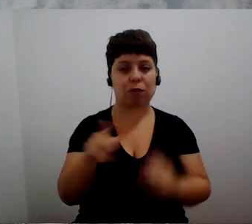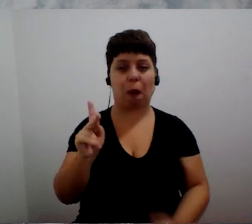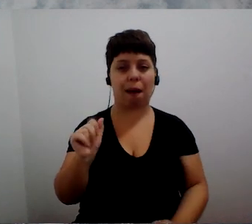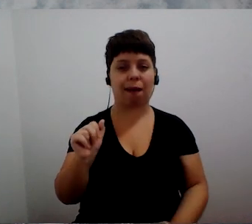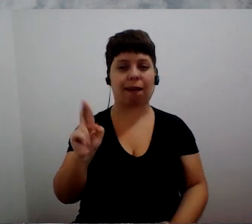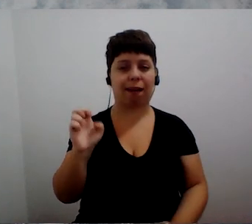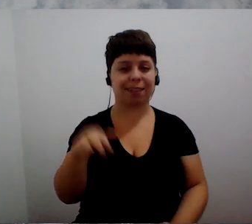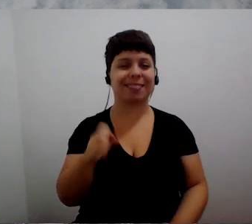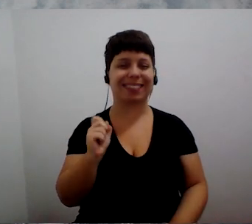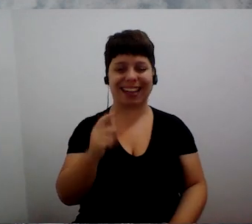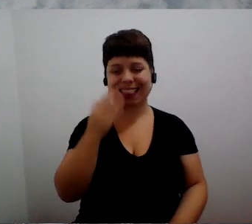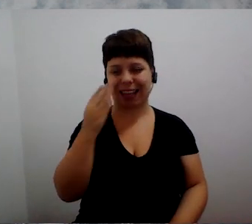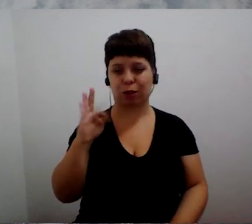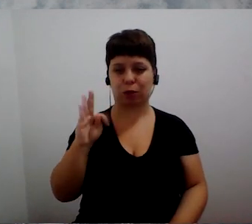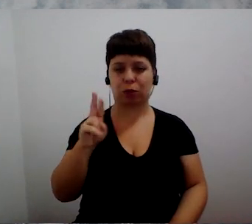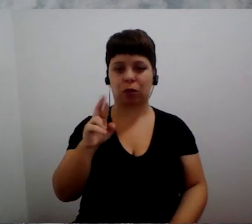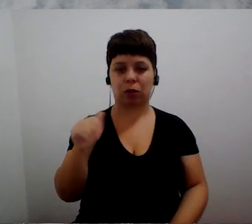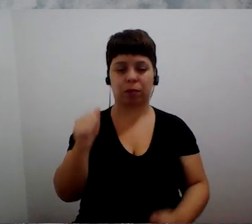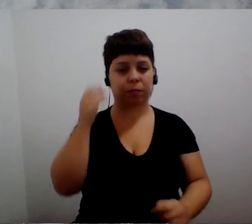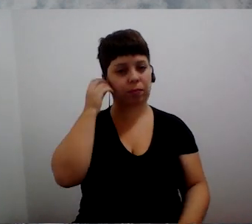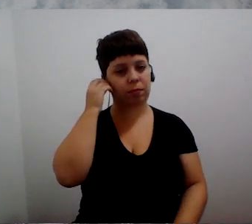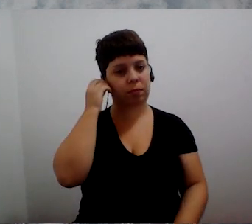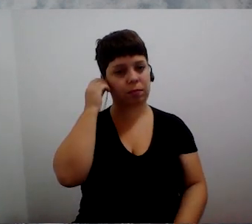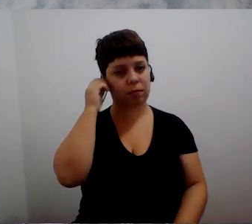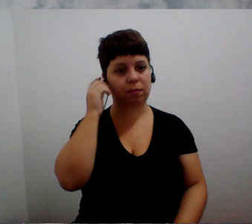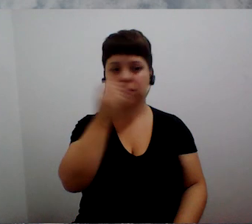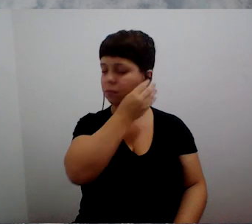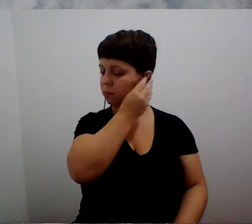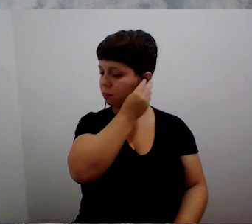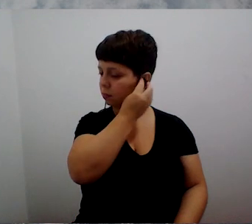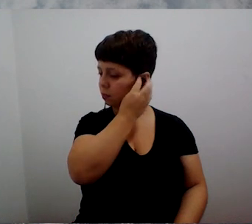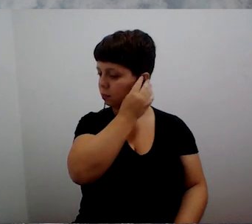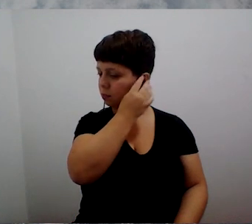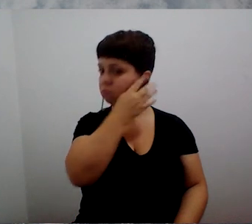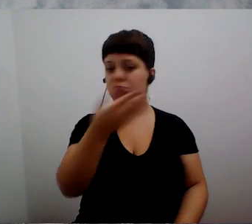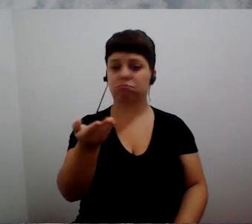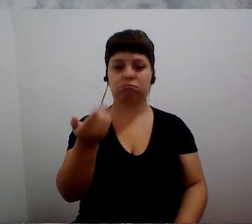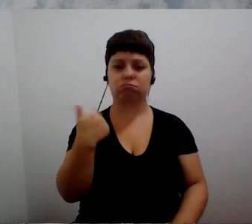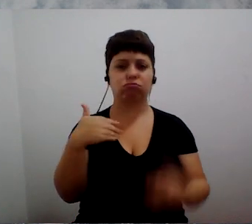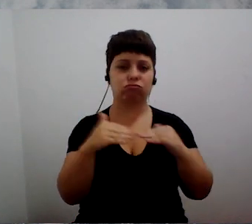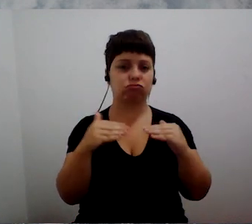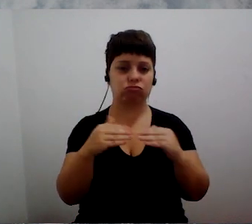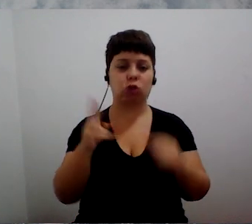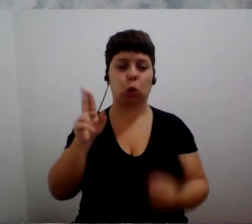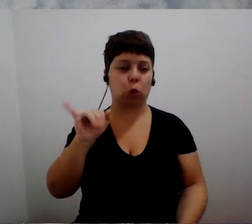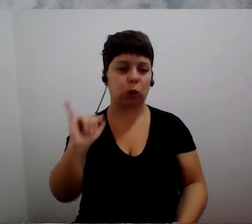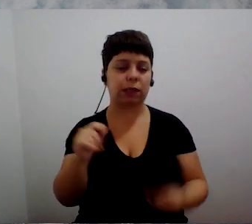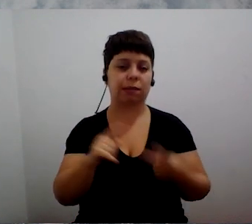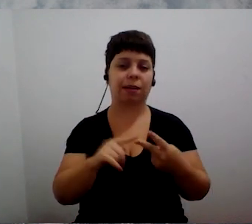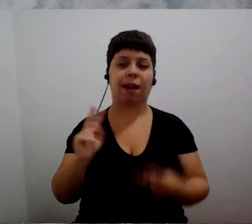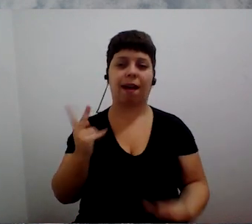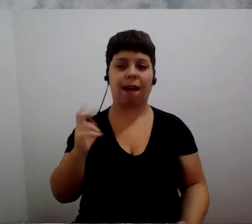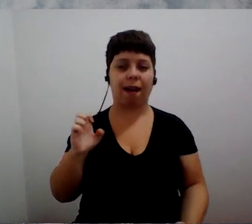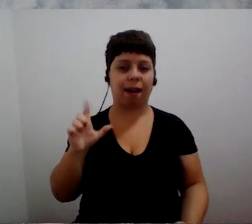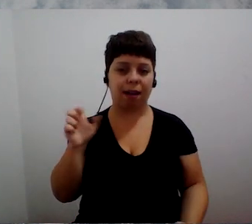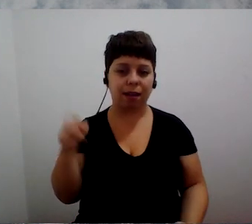being facing here in Brazil. Please, Karin. Great, thank you, Tuha. Yeah, I mean, I agree pretty much with what